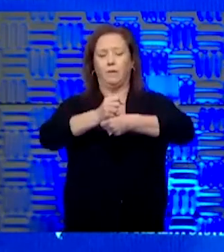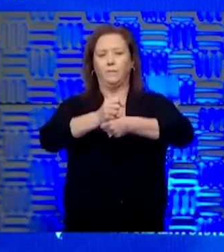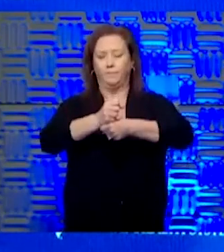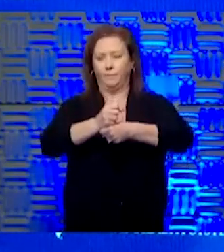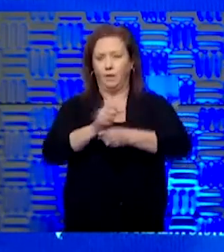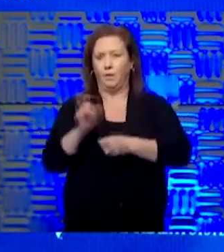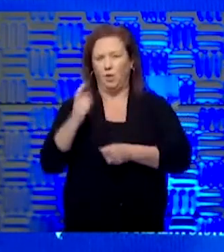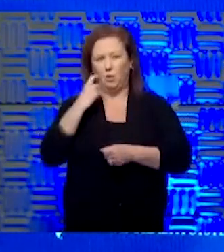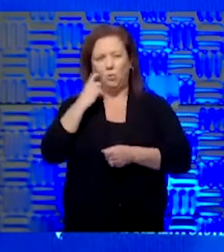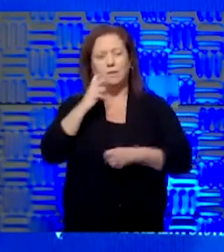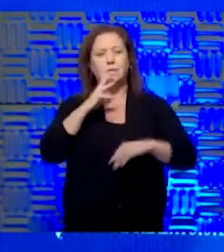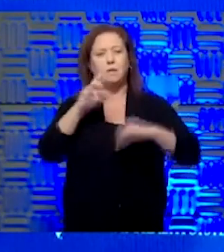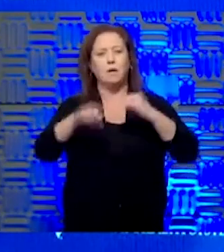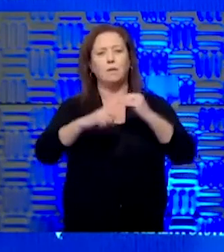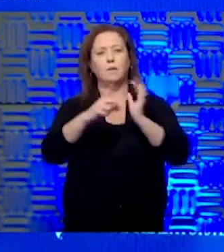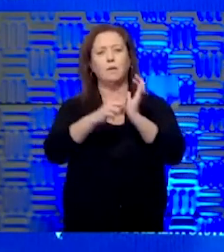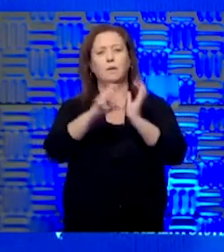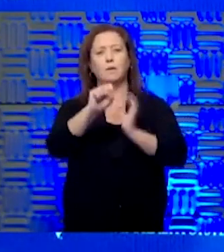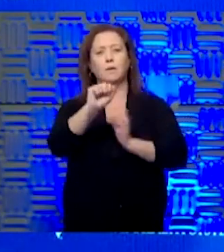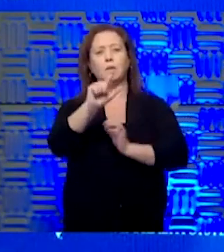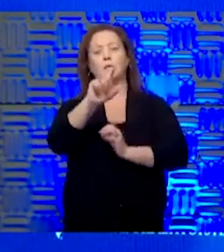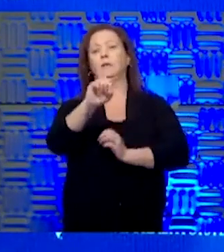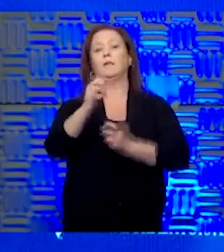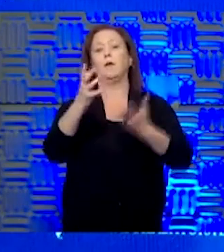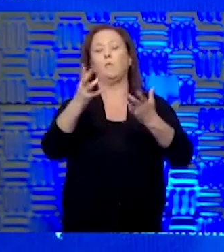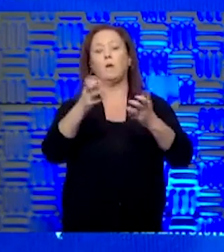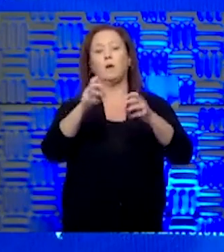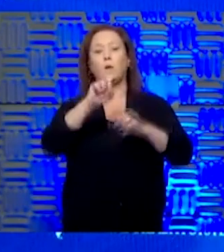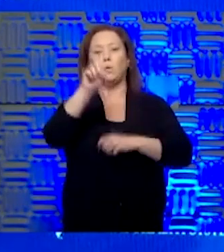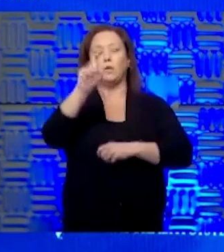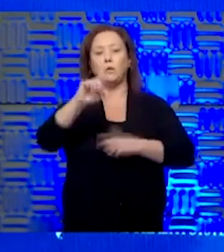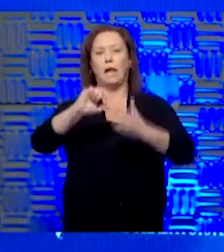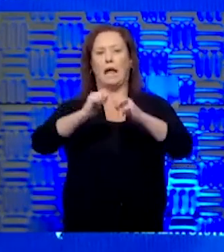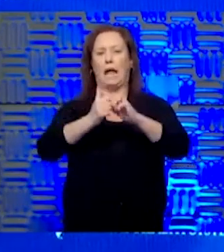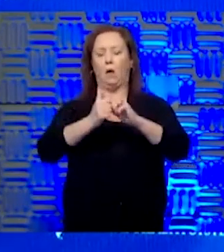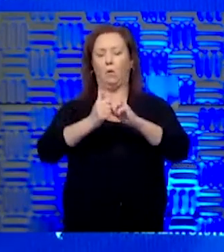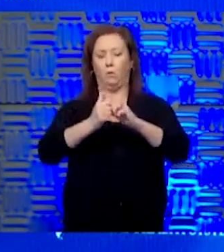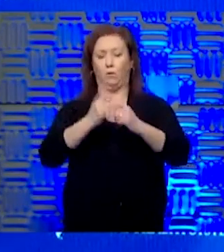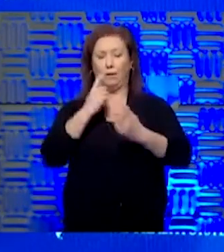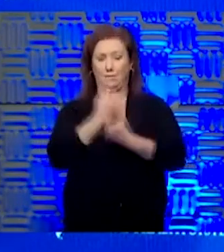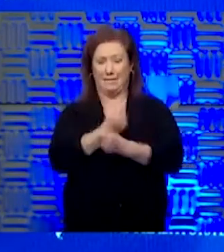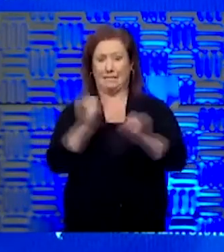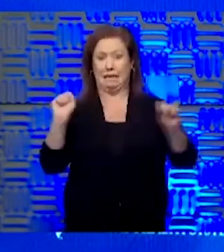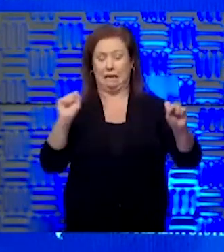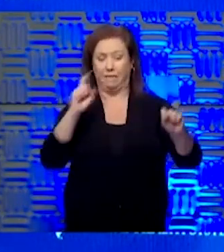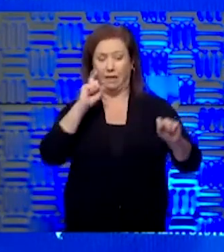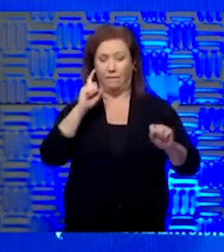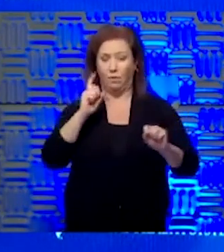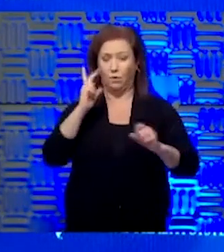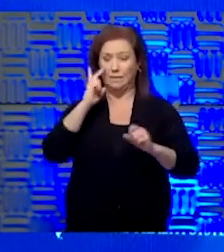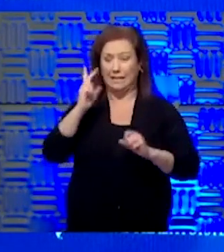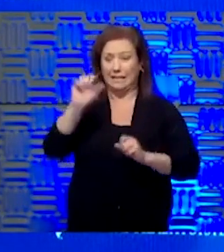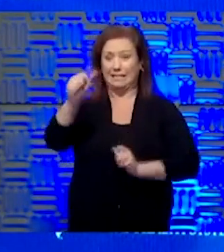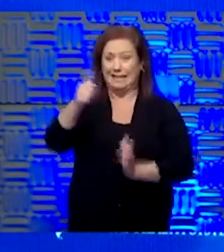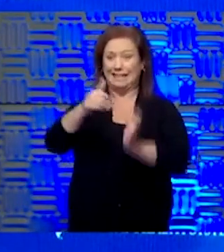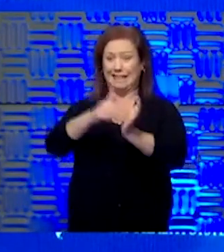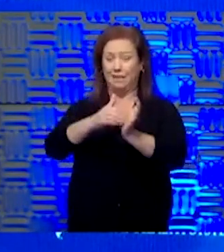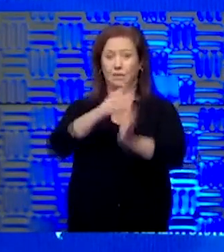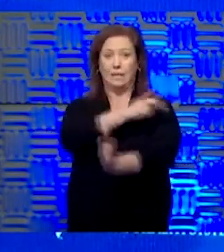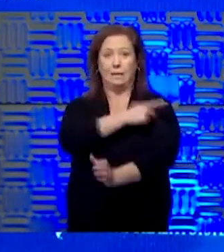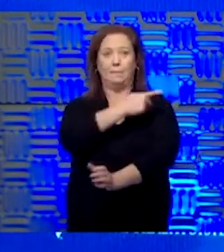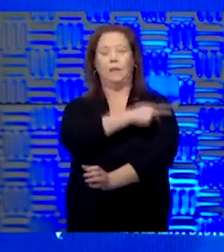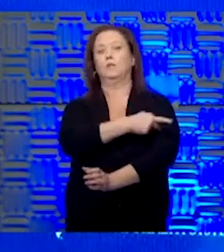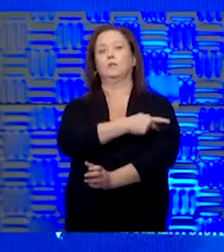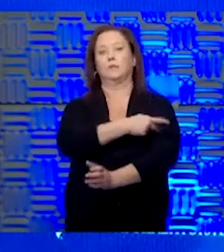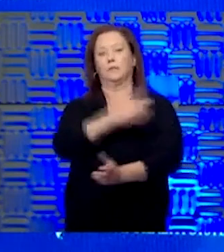off what you just said, Dr. Sale. They want to know, how are you going to keep me safe if you're going, if you're seeing 10,000 a day? They didn't know